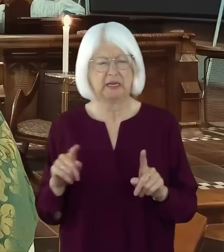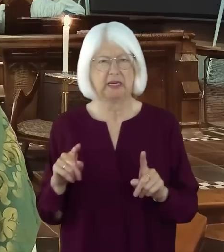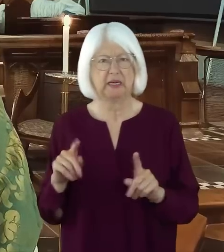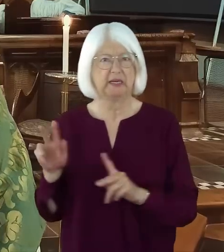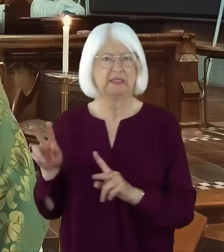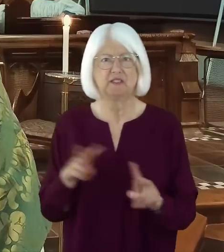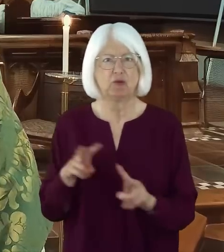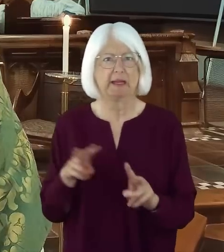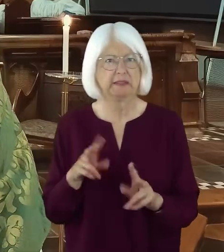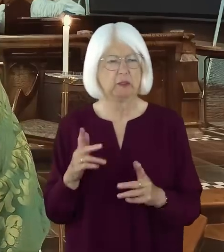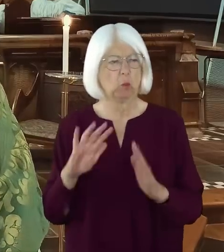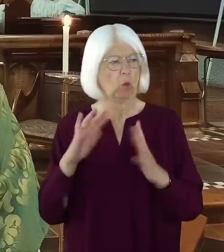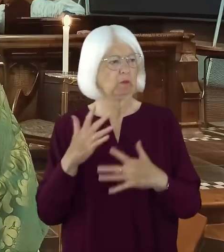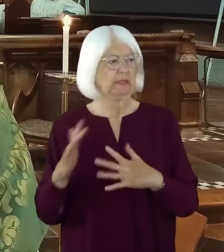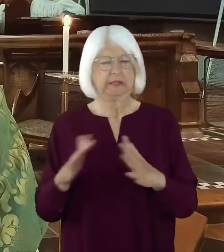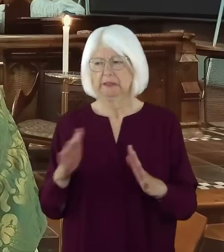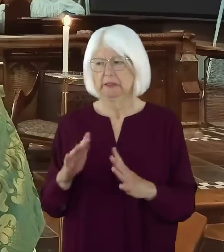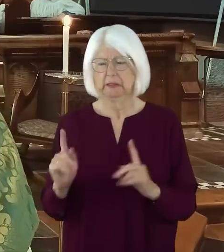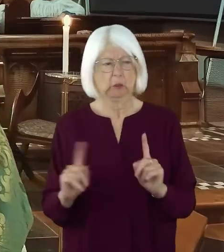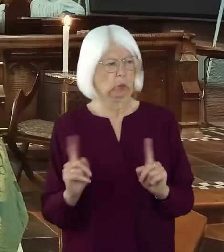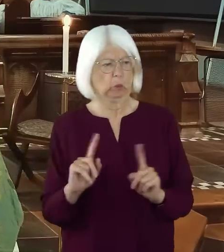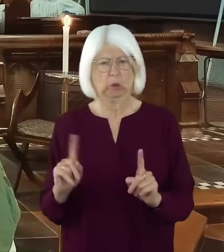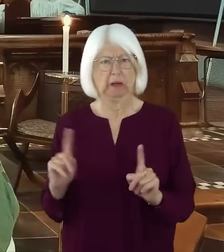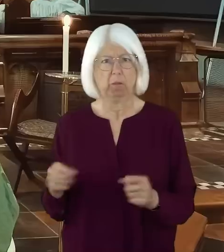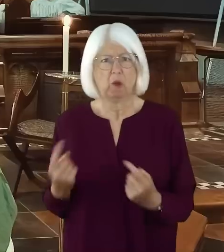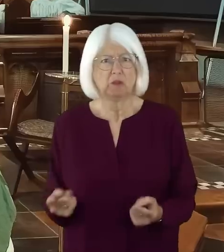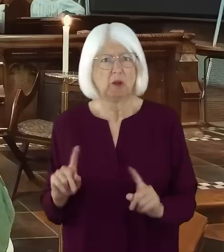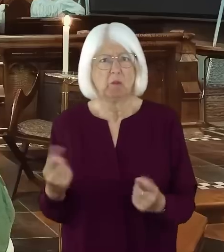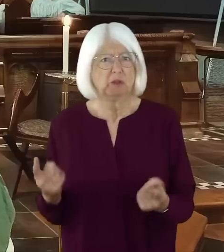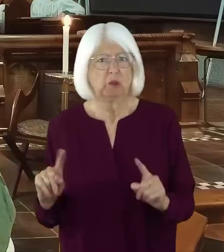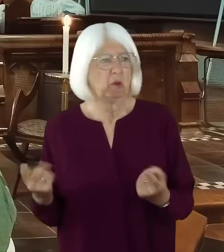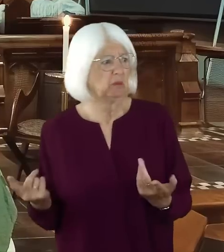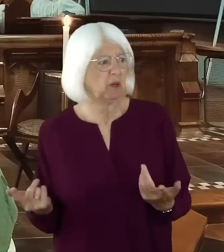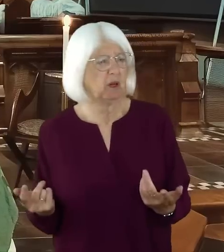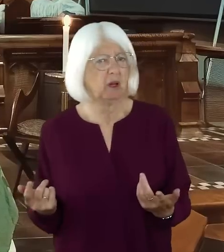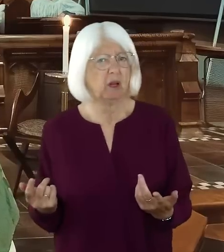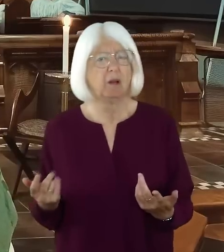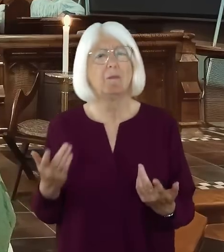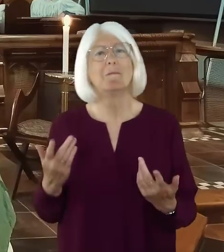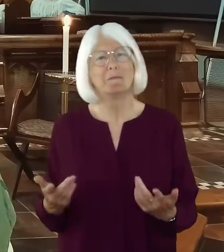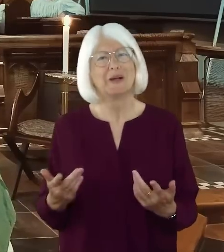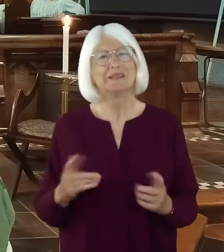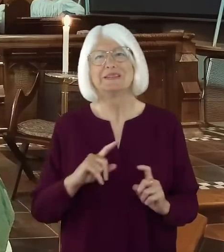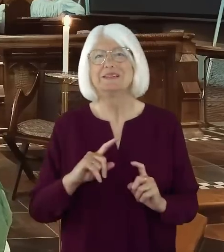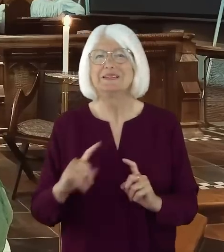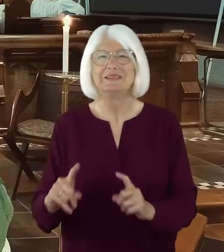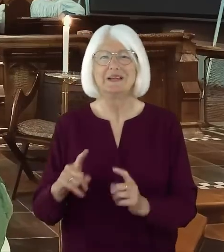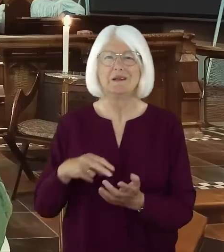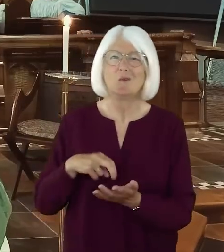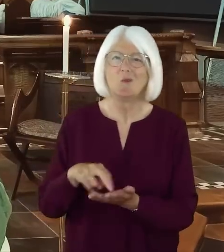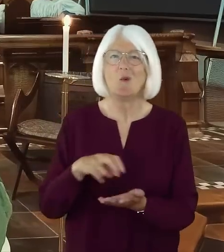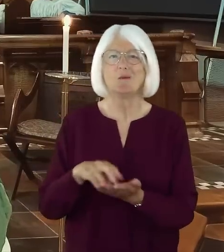being distracted or worried by what seems to be things that are impossible, but instead walks